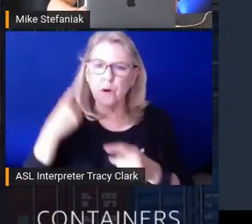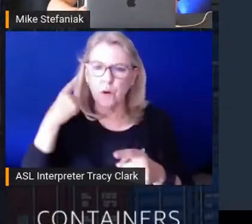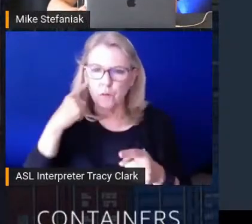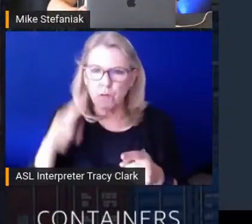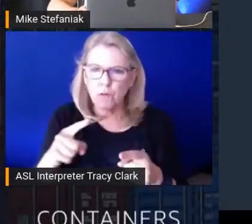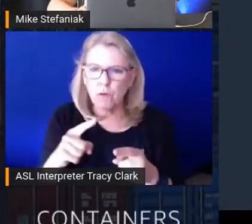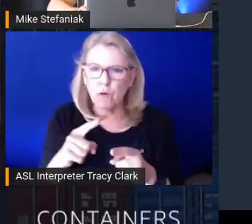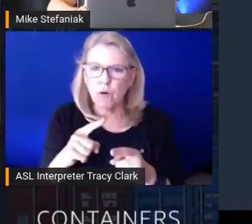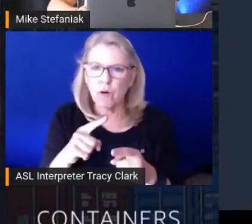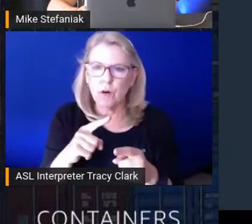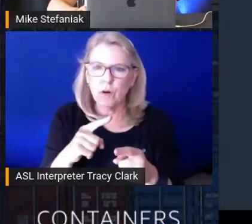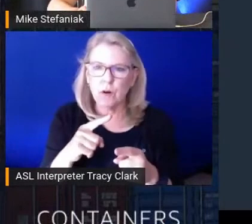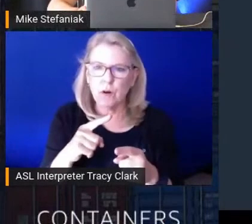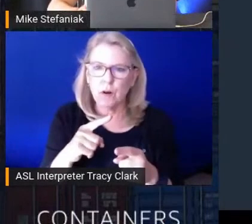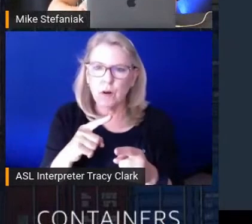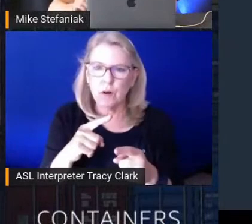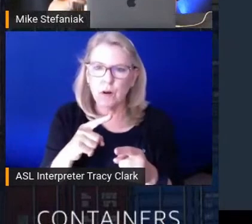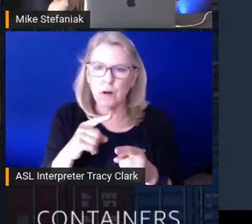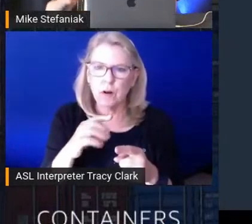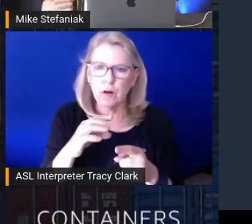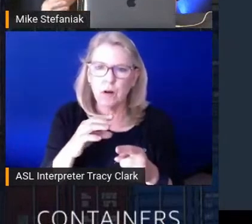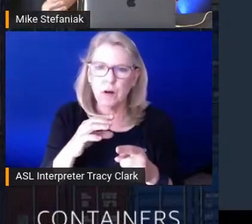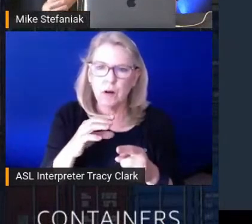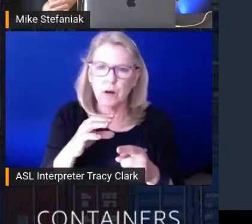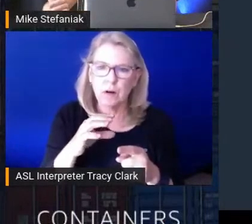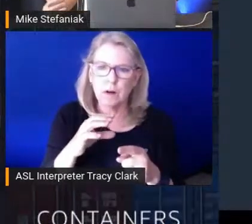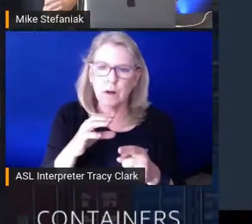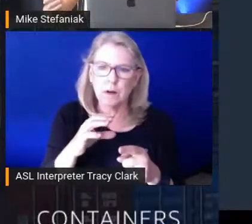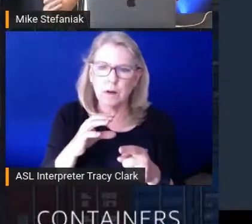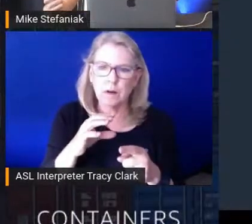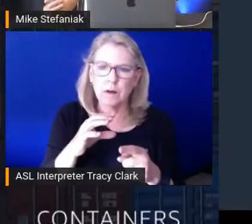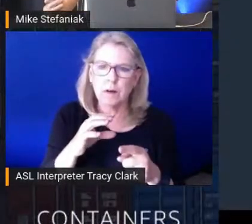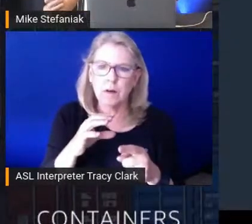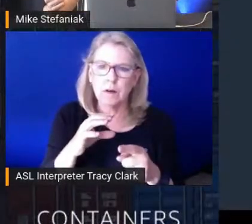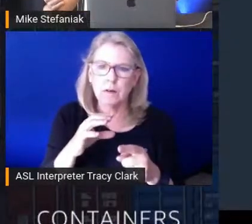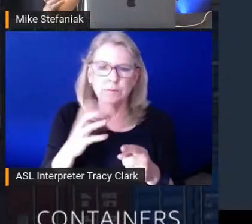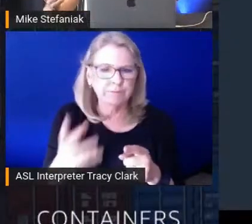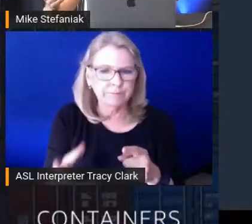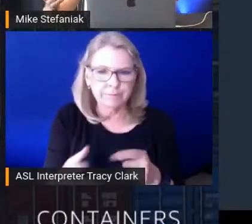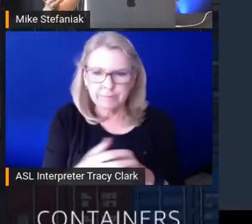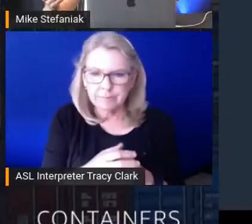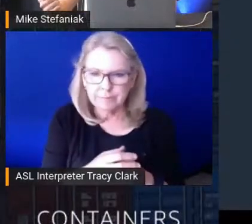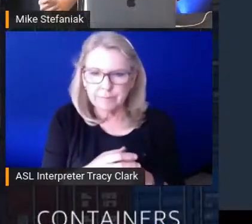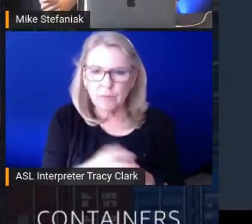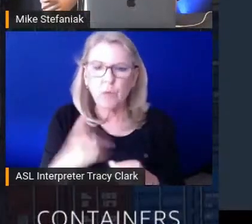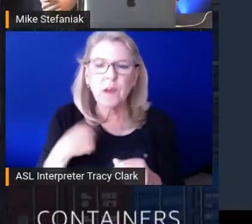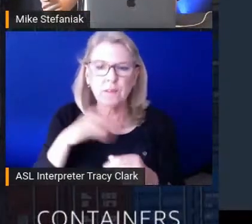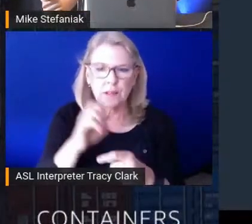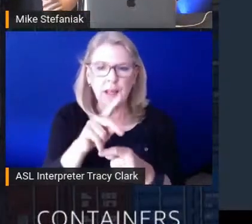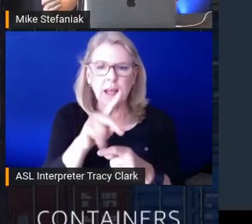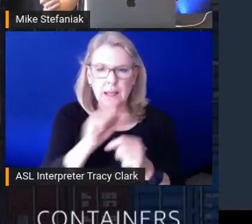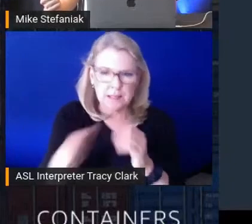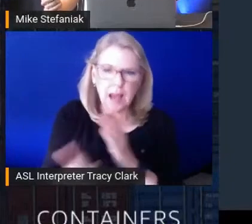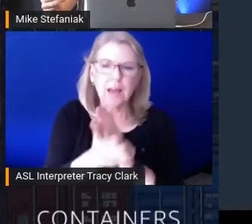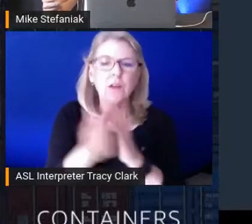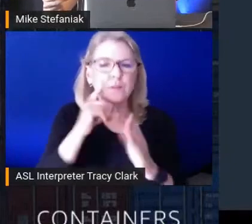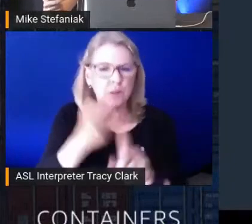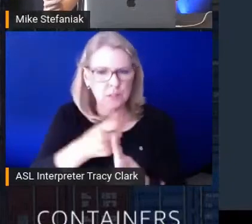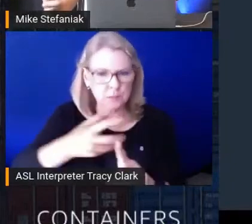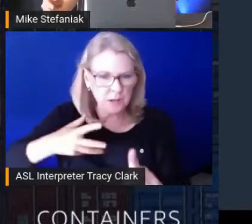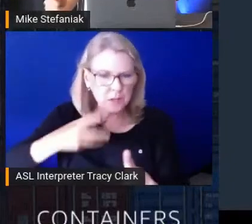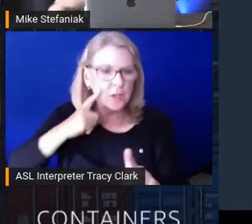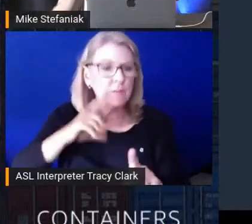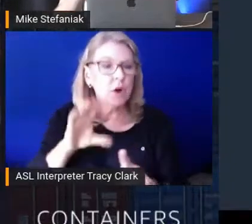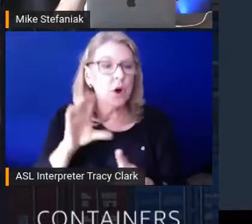long roadmap of additional add-ons coming, open telemetry for observability, storage for CSI drivers, the load